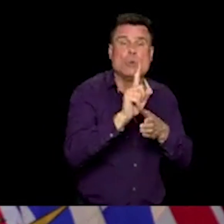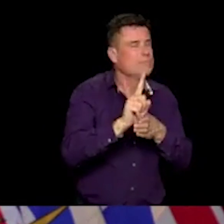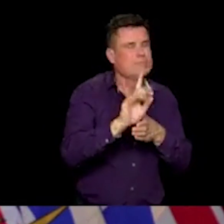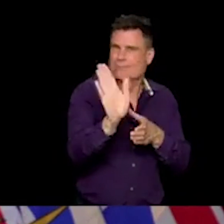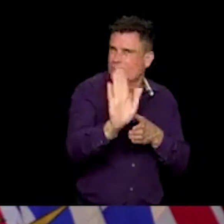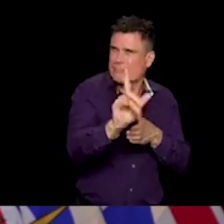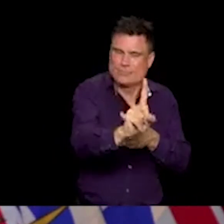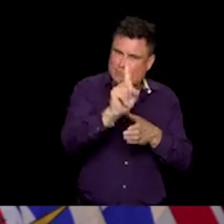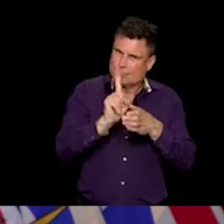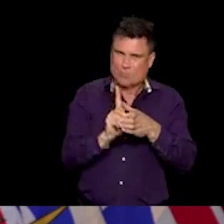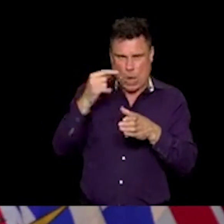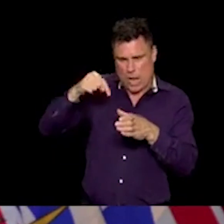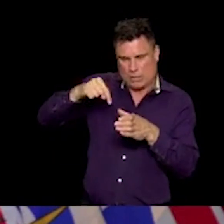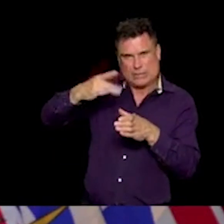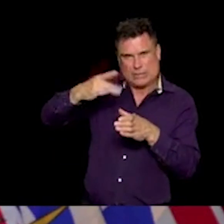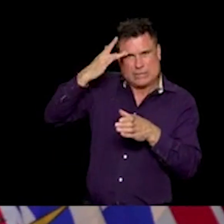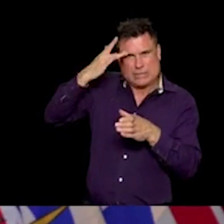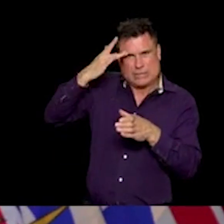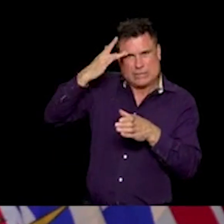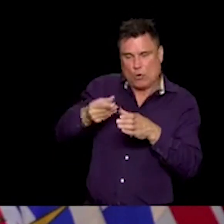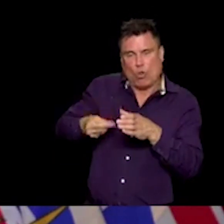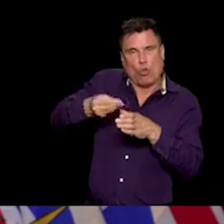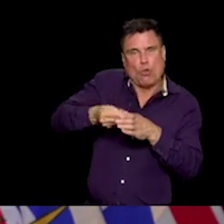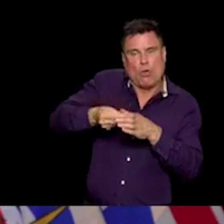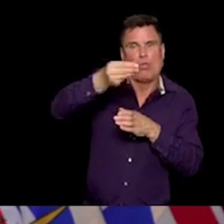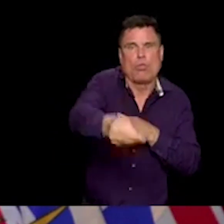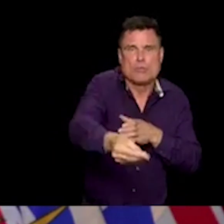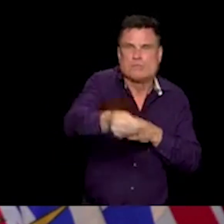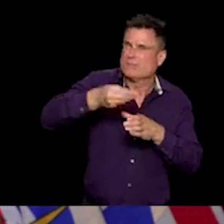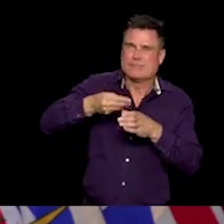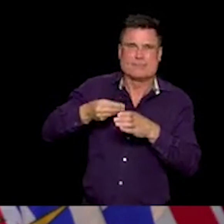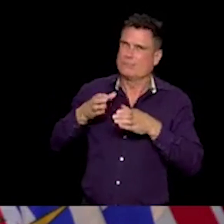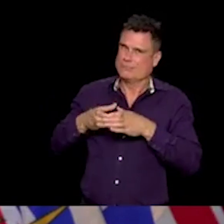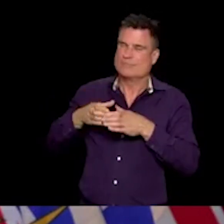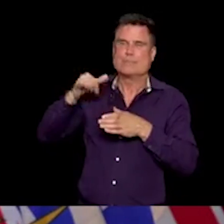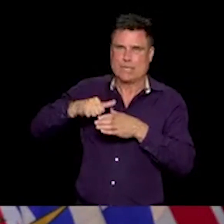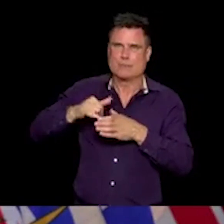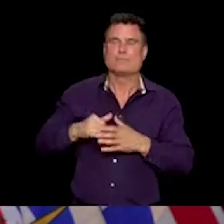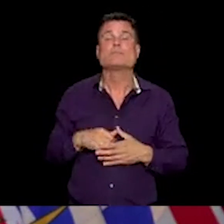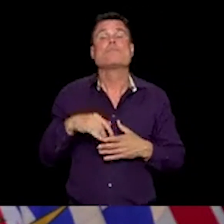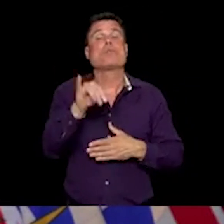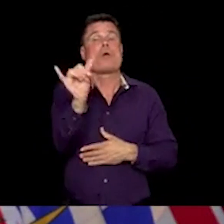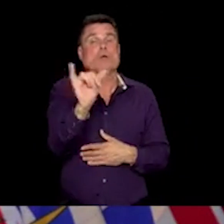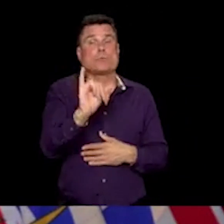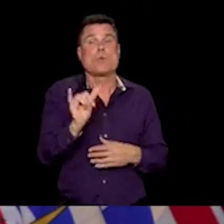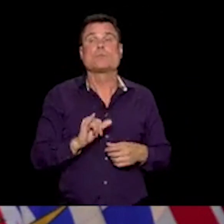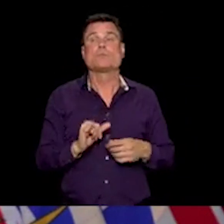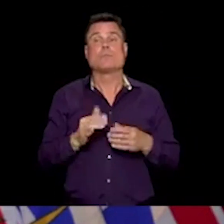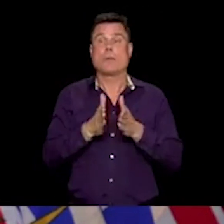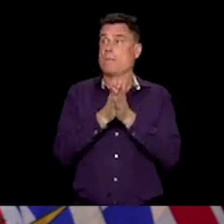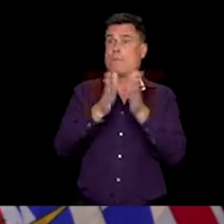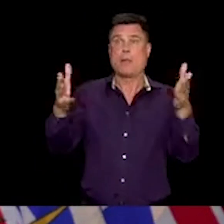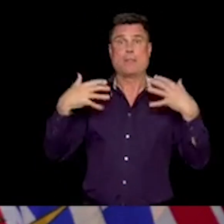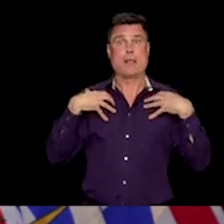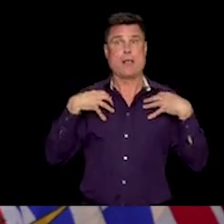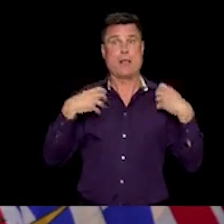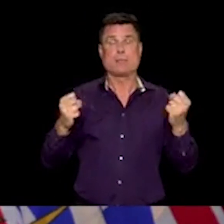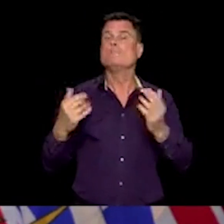the language around that and how will we know. And certainly if anybody in a family has an illness that could